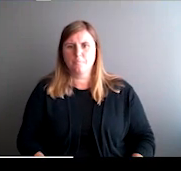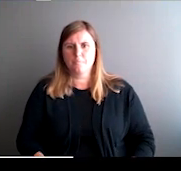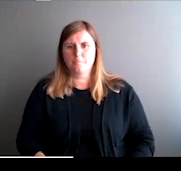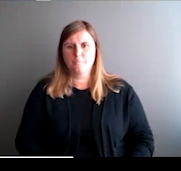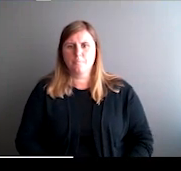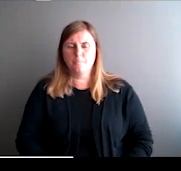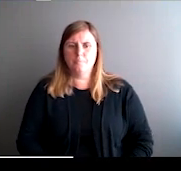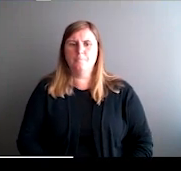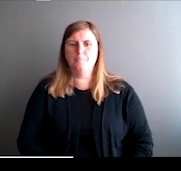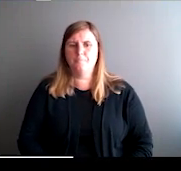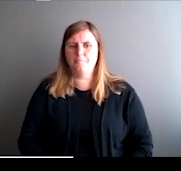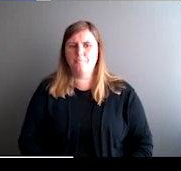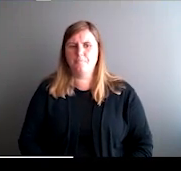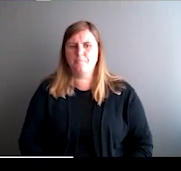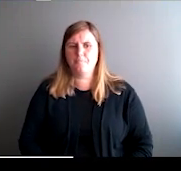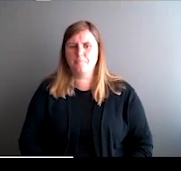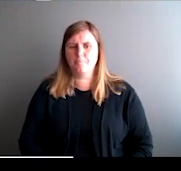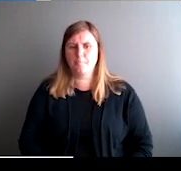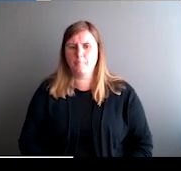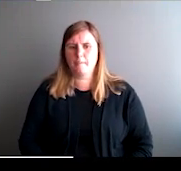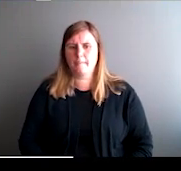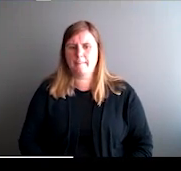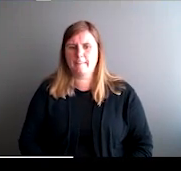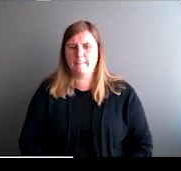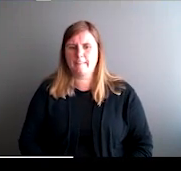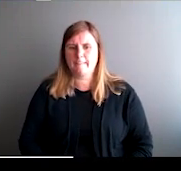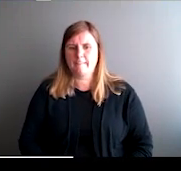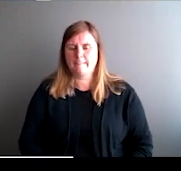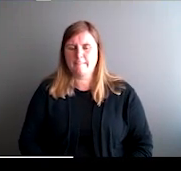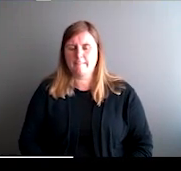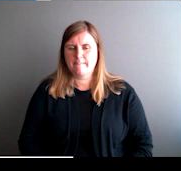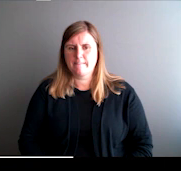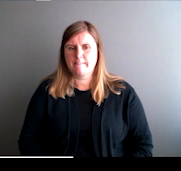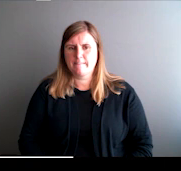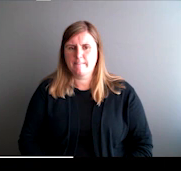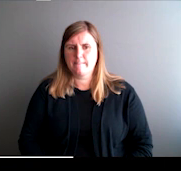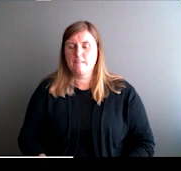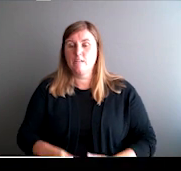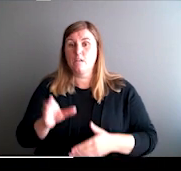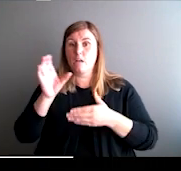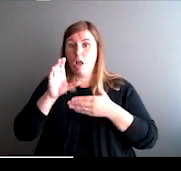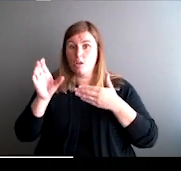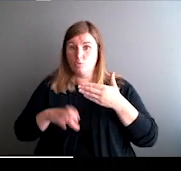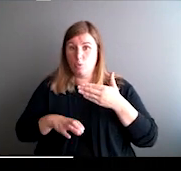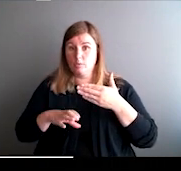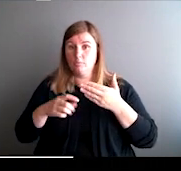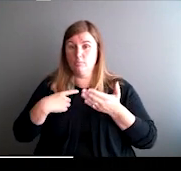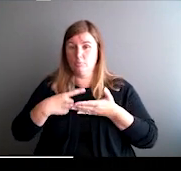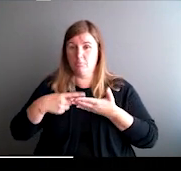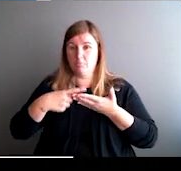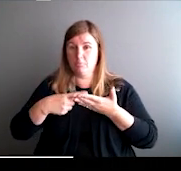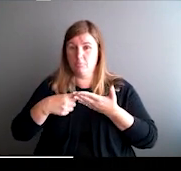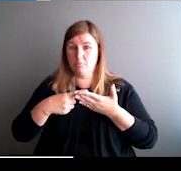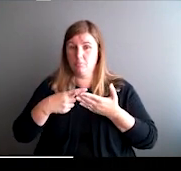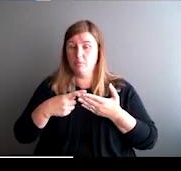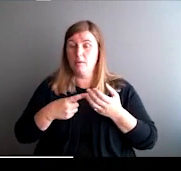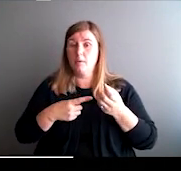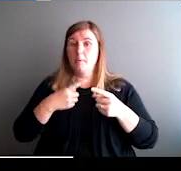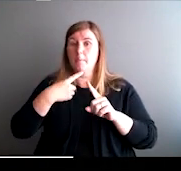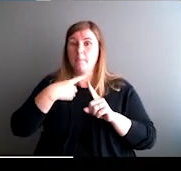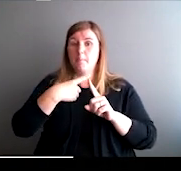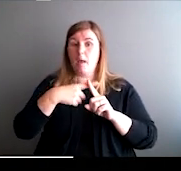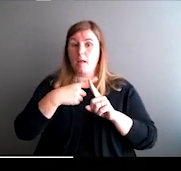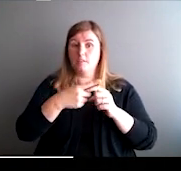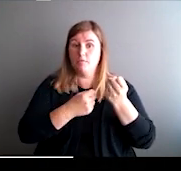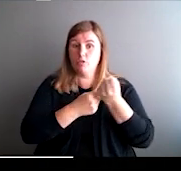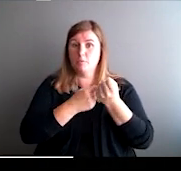In talking about consequences, I want to make two very quick and clear points. Positive reinforcement is a